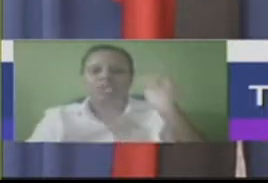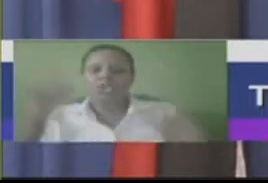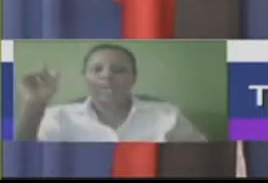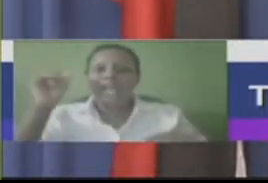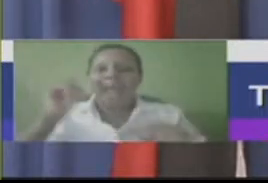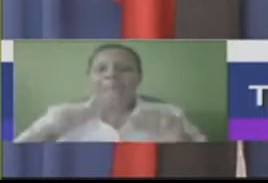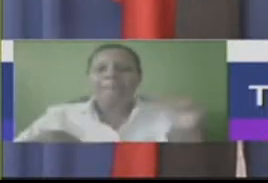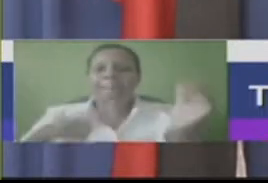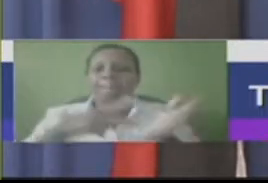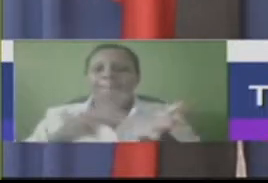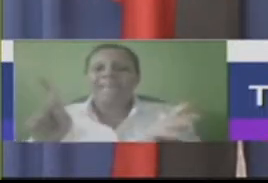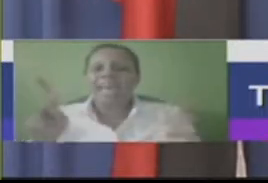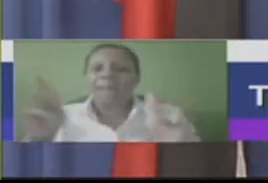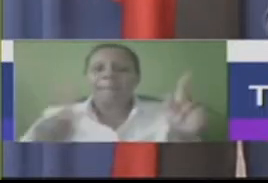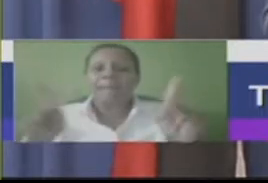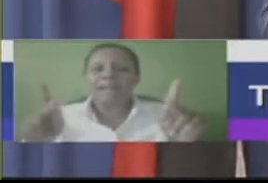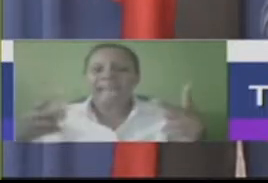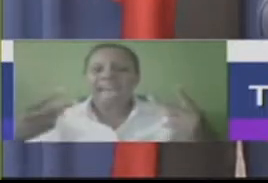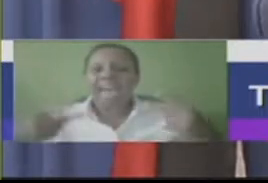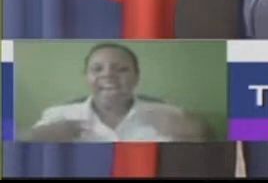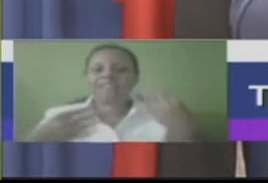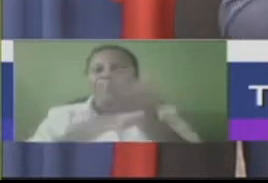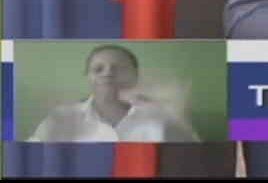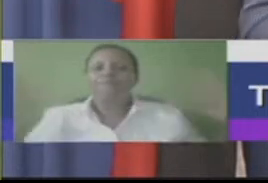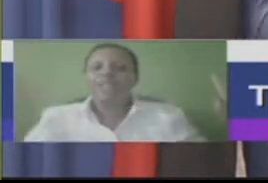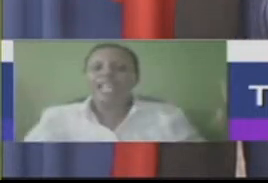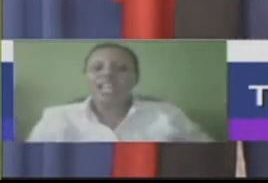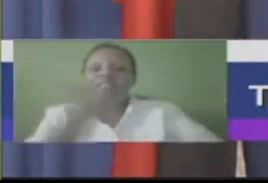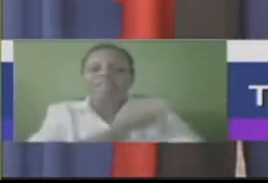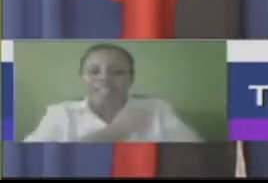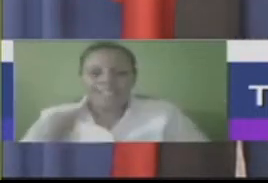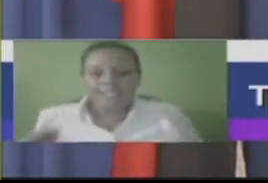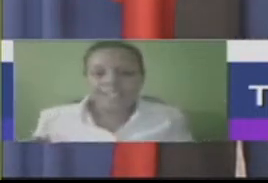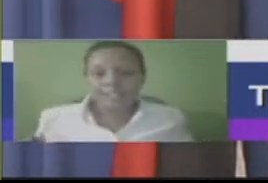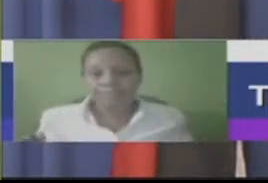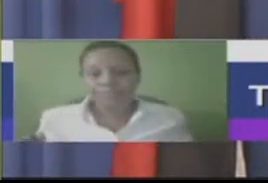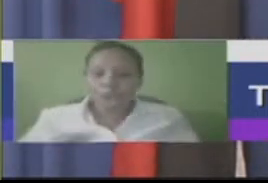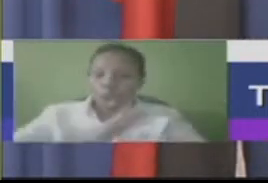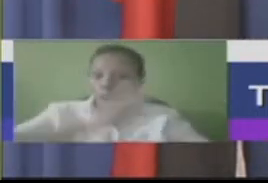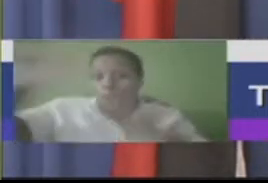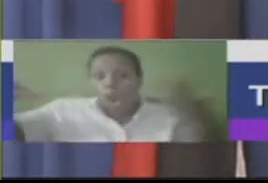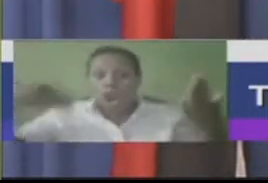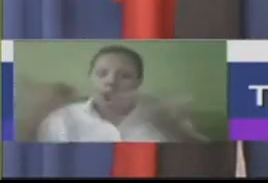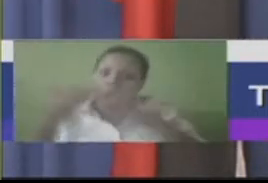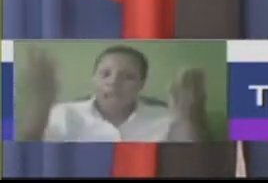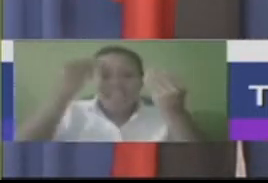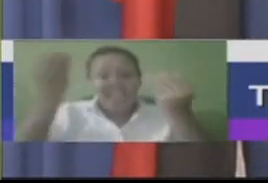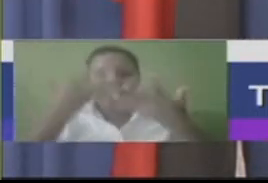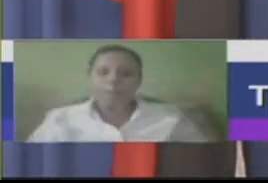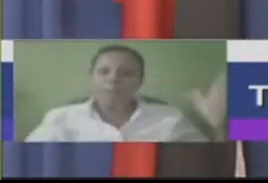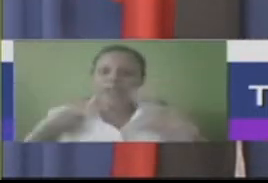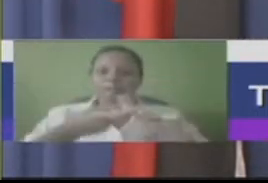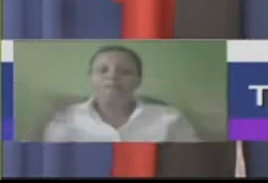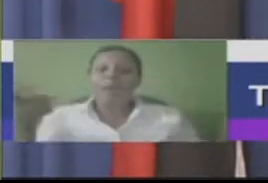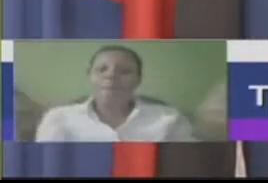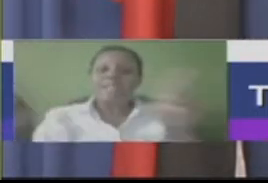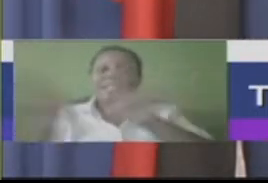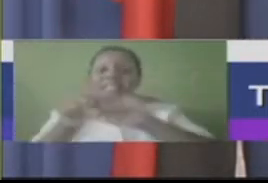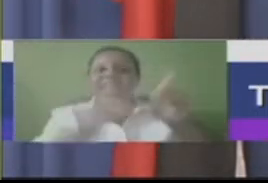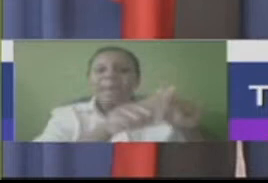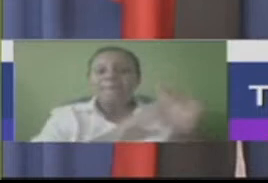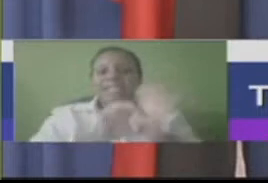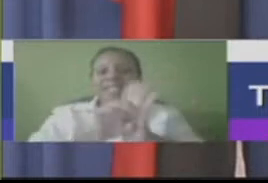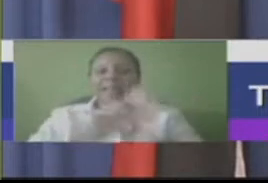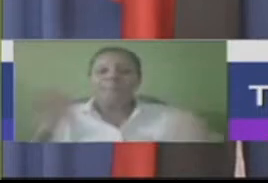to justify to the Ministry of Health all the data as to where this came from, what authorization it has to enter this country,